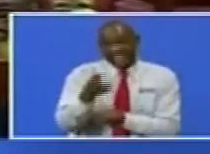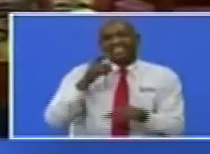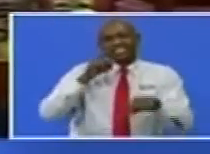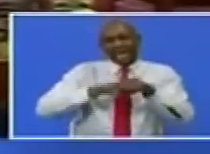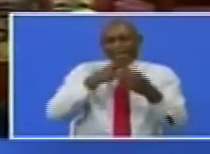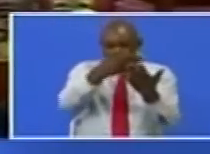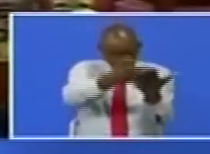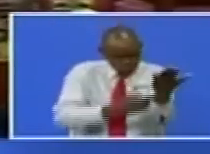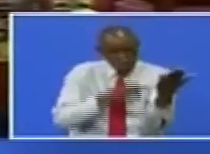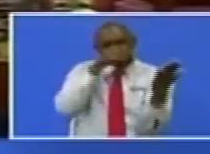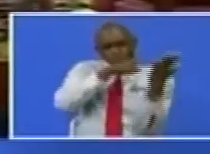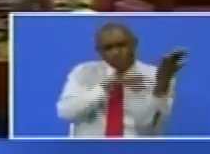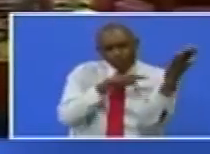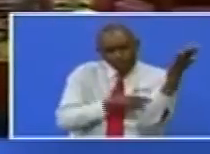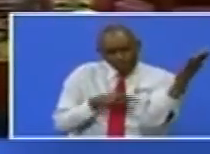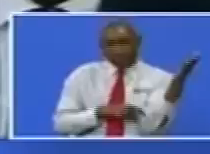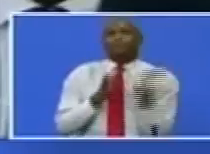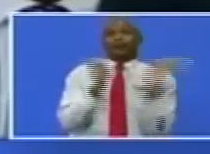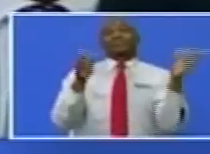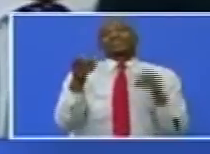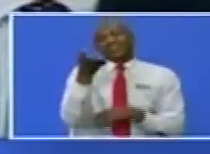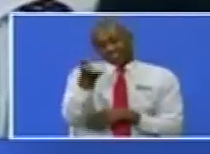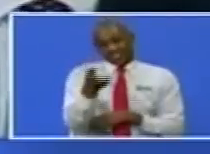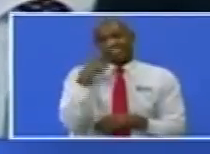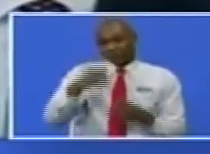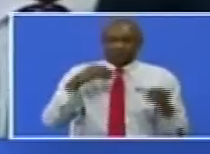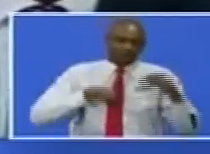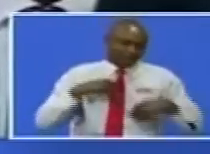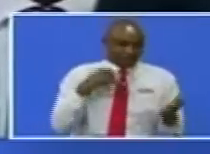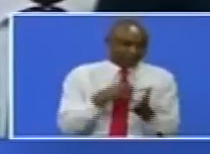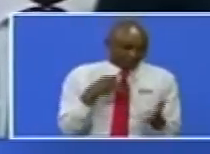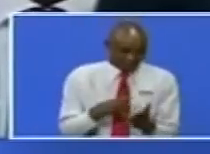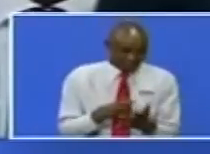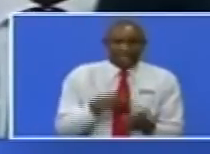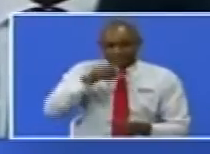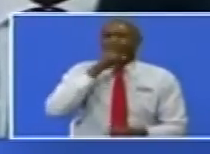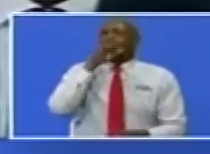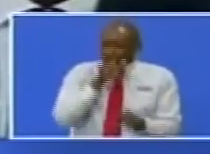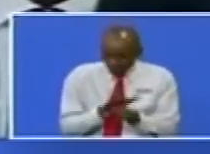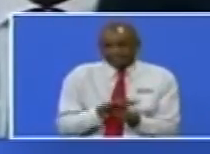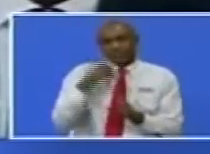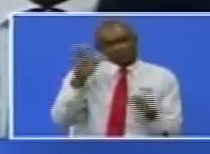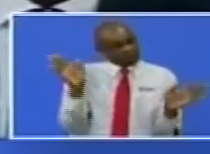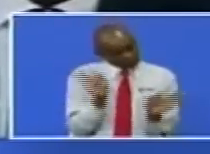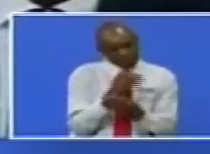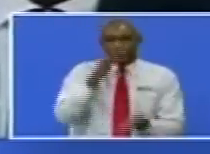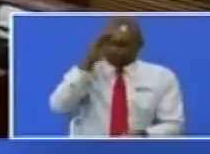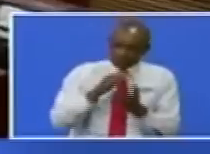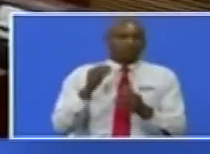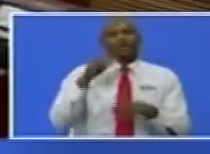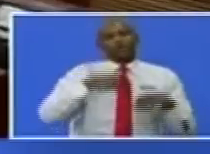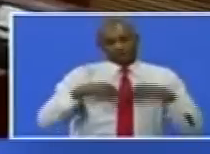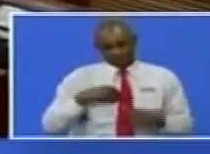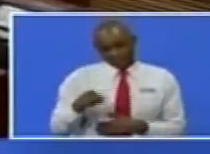touched a list of 175 public officers accused of corruption and promised to tighten the noose, the president sought to